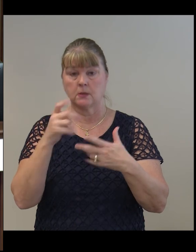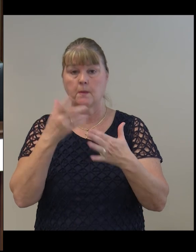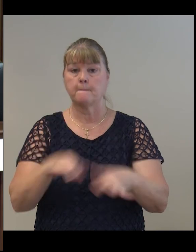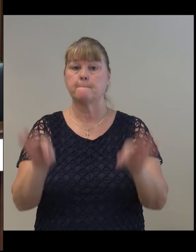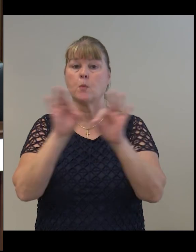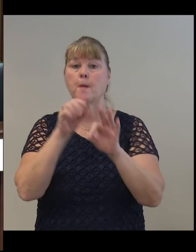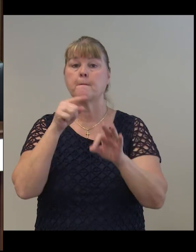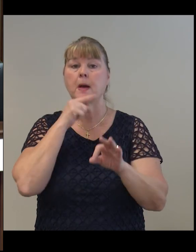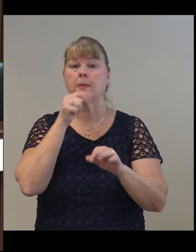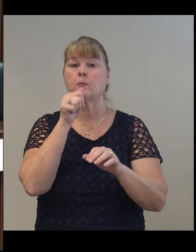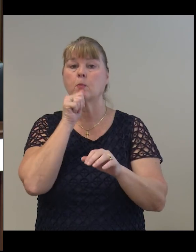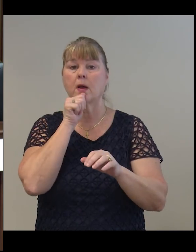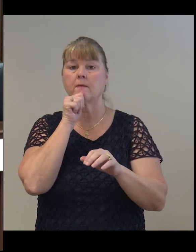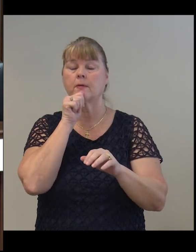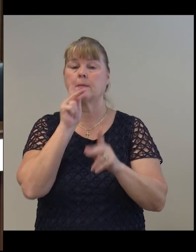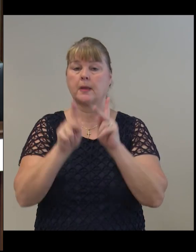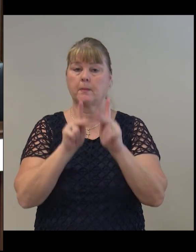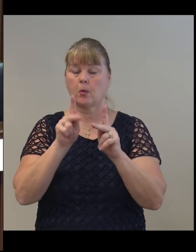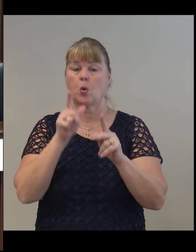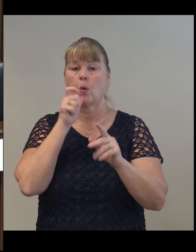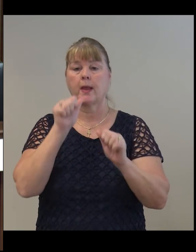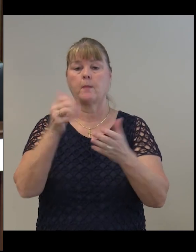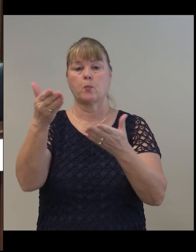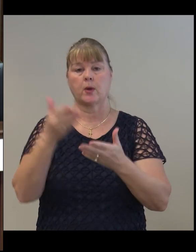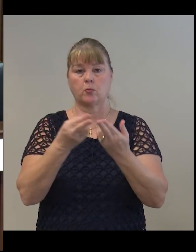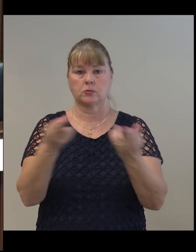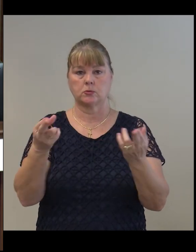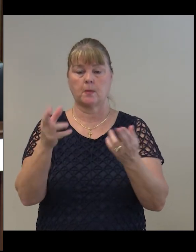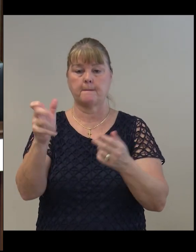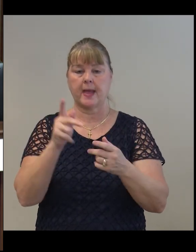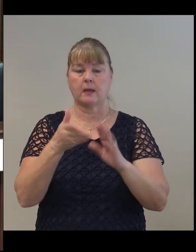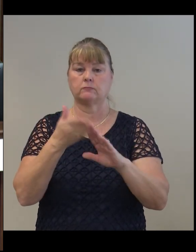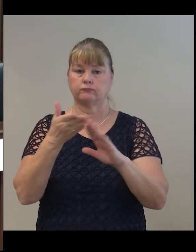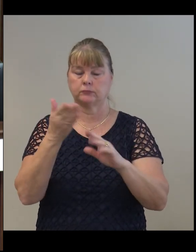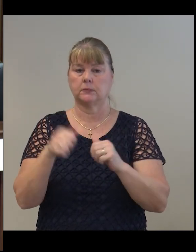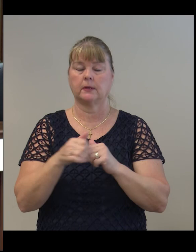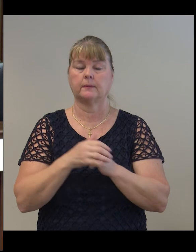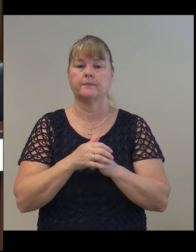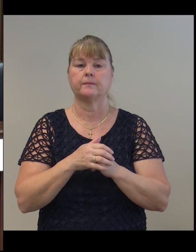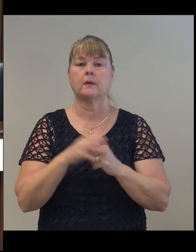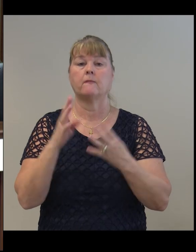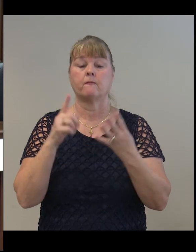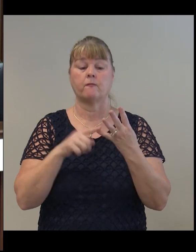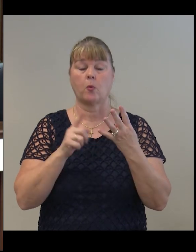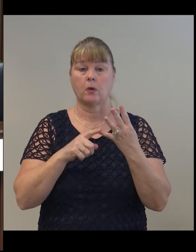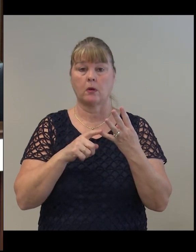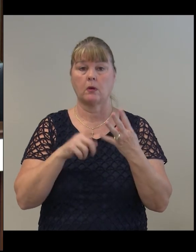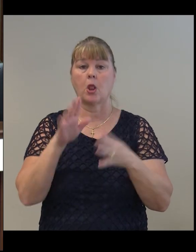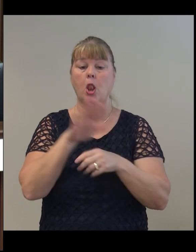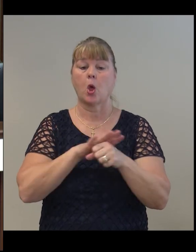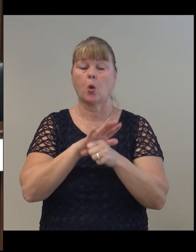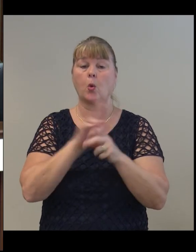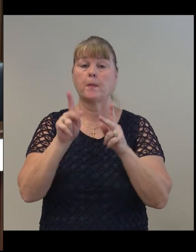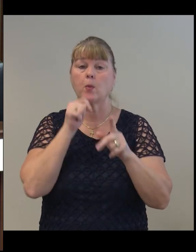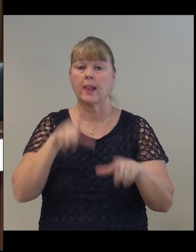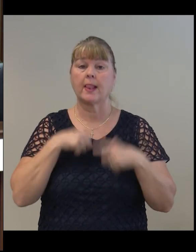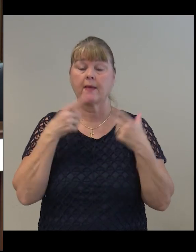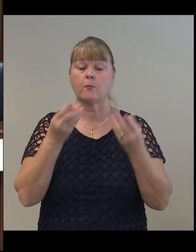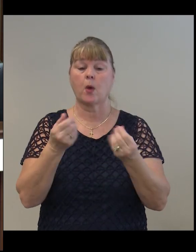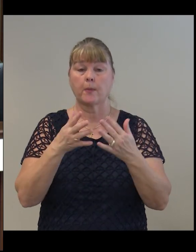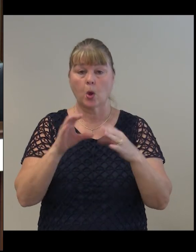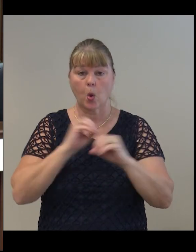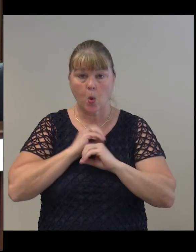your essential public and private sector personnel to bring those resources back up and running. Phase 4 is when local